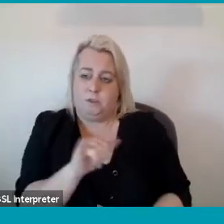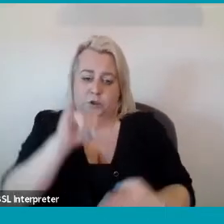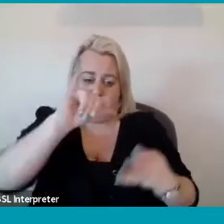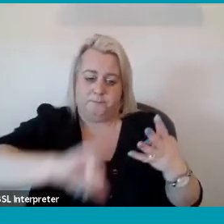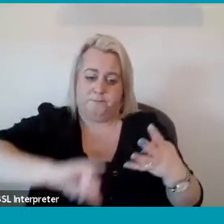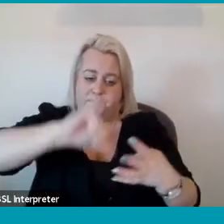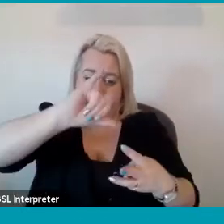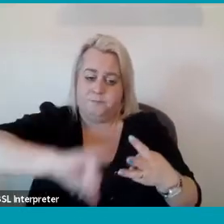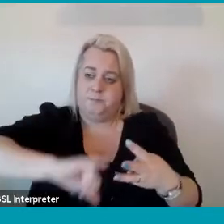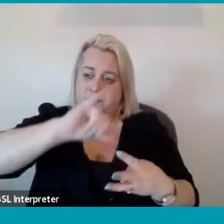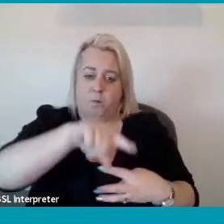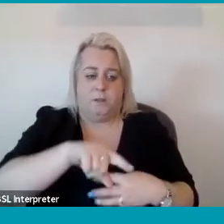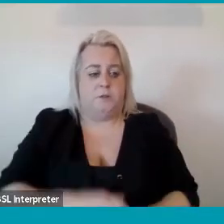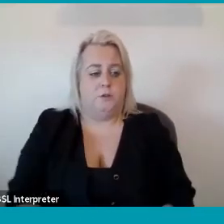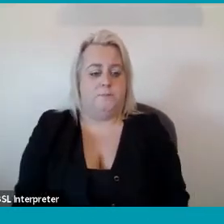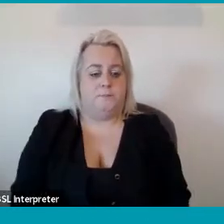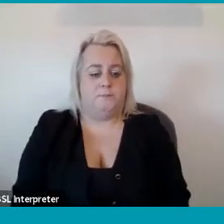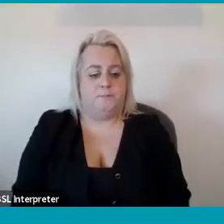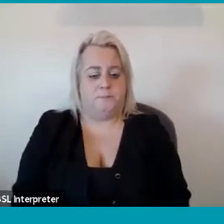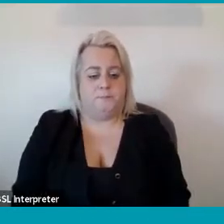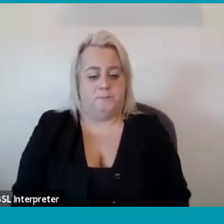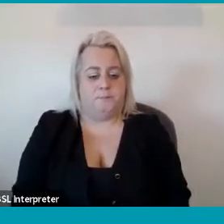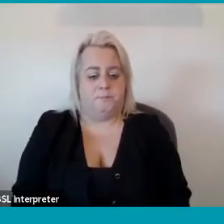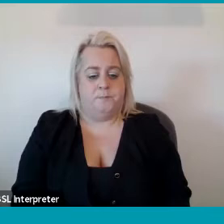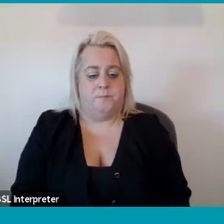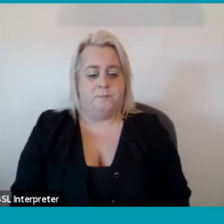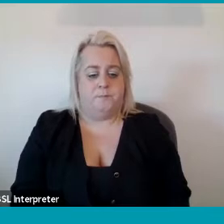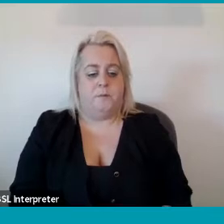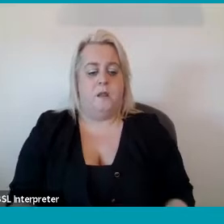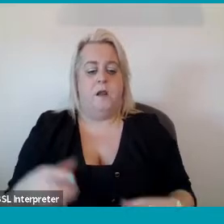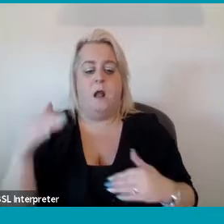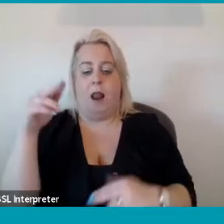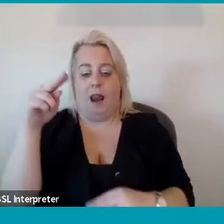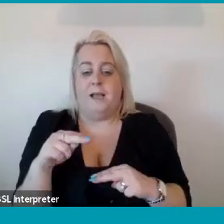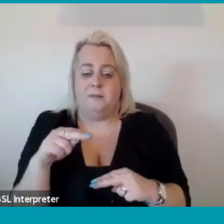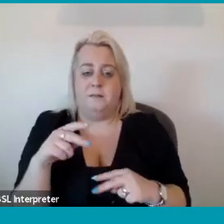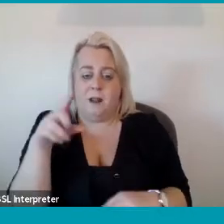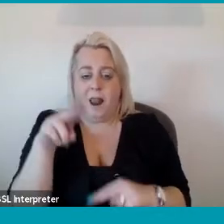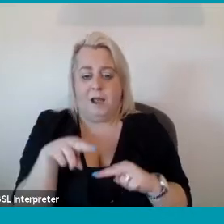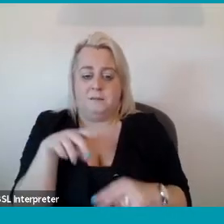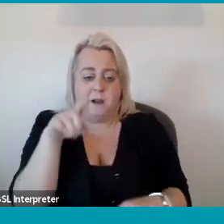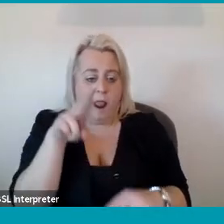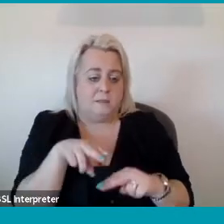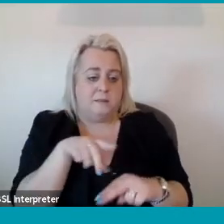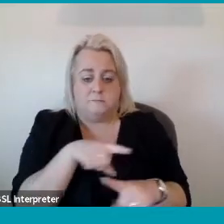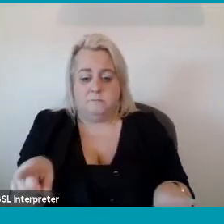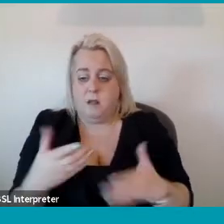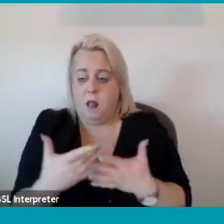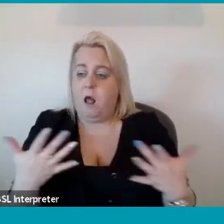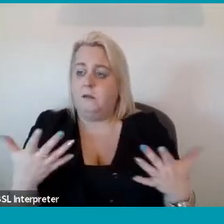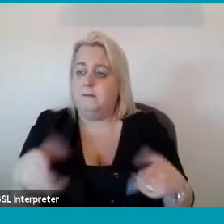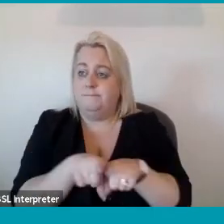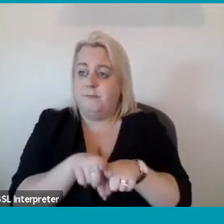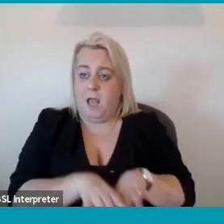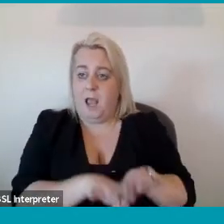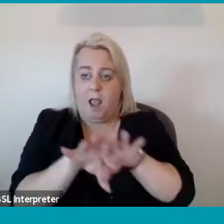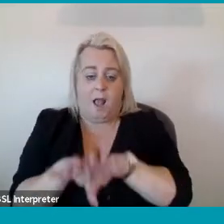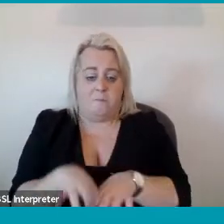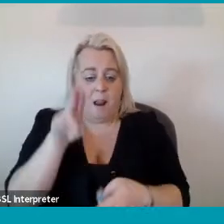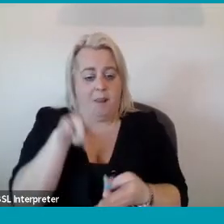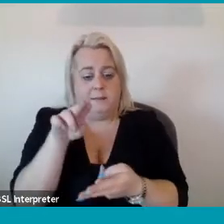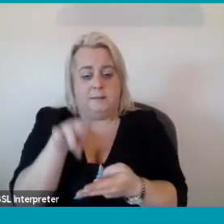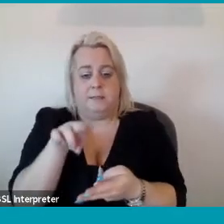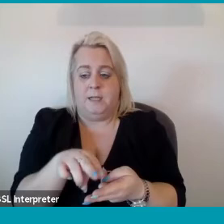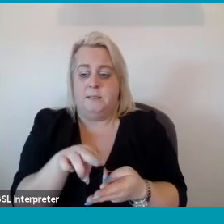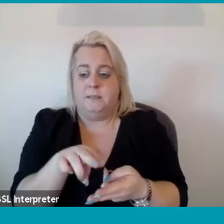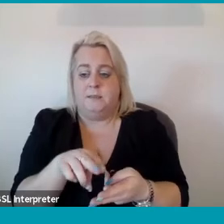The same, less time, less. Yeah, it is less time off sick, which is a bit counterintuitive,